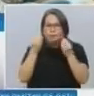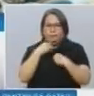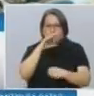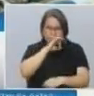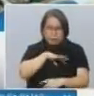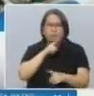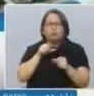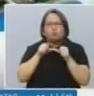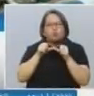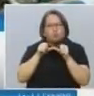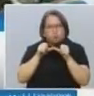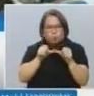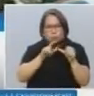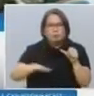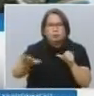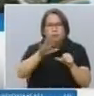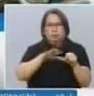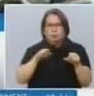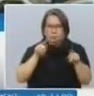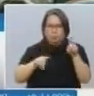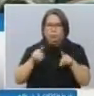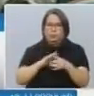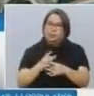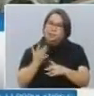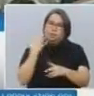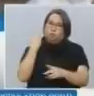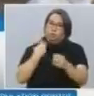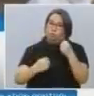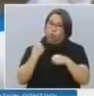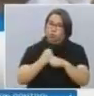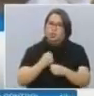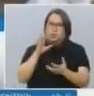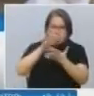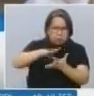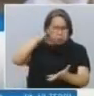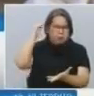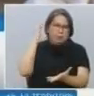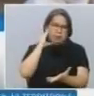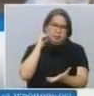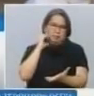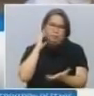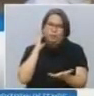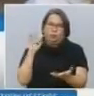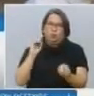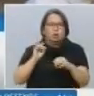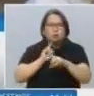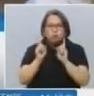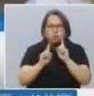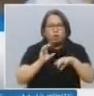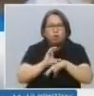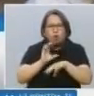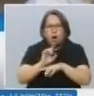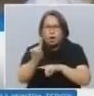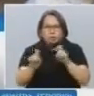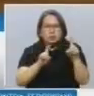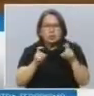meaningful and lasting. In the last 2 years, experience has taught me that lack of consultation or